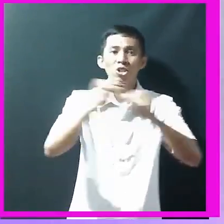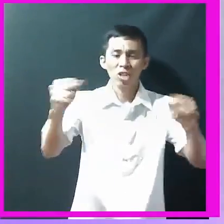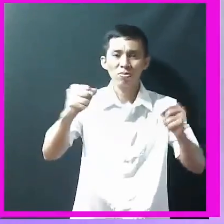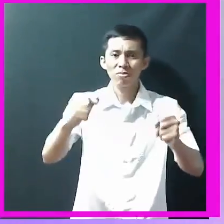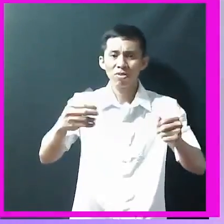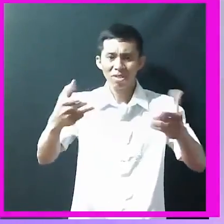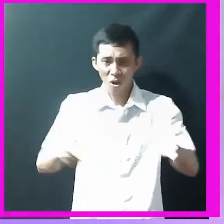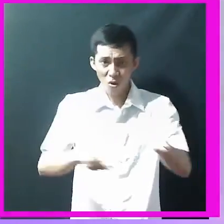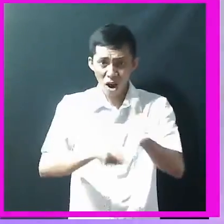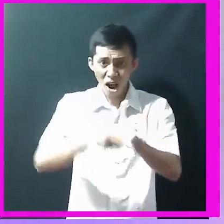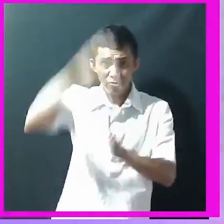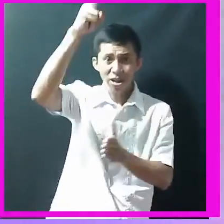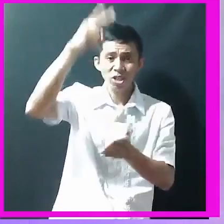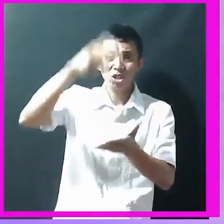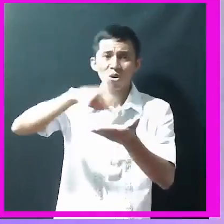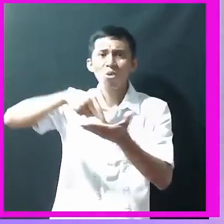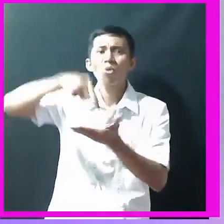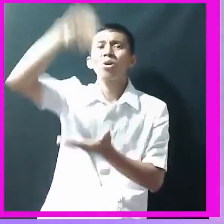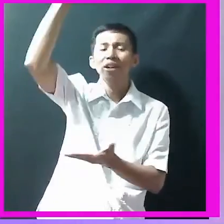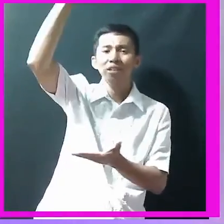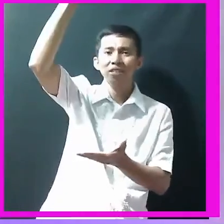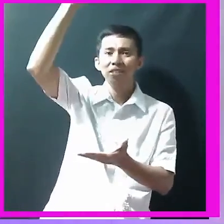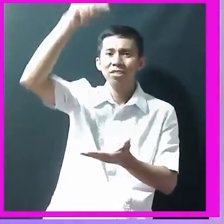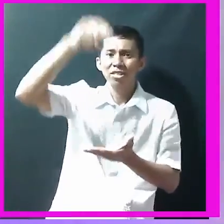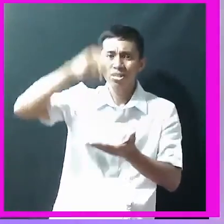up. Come up.